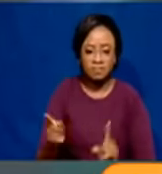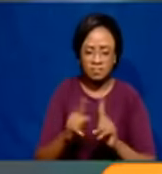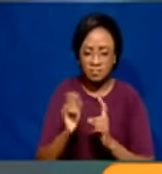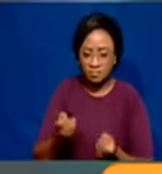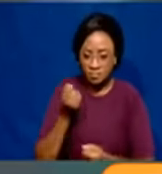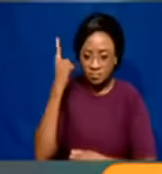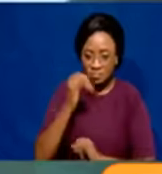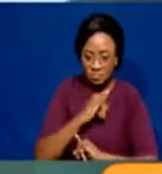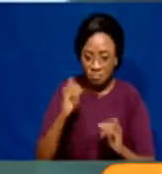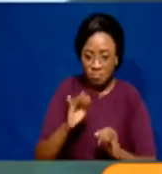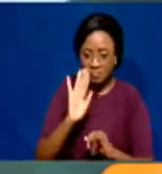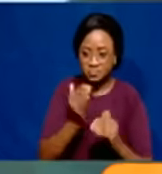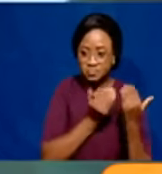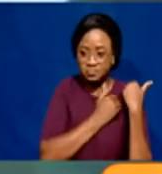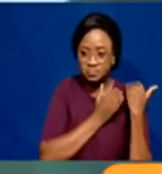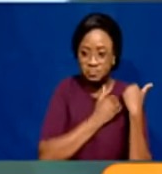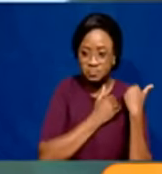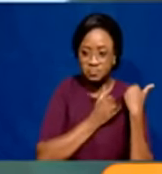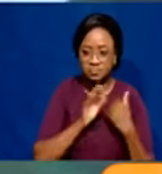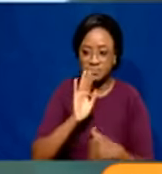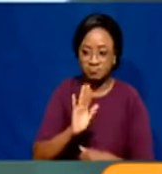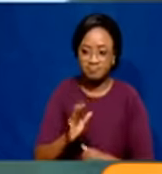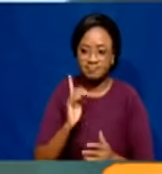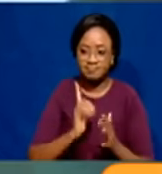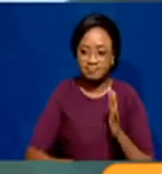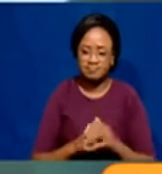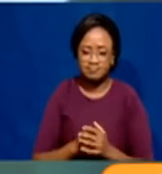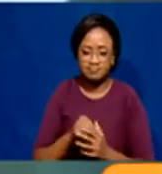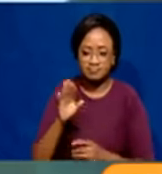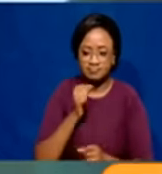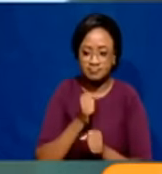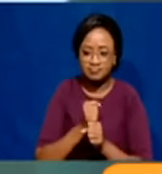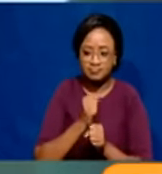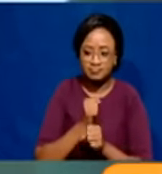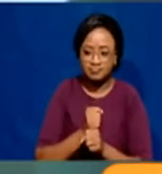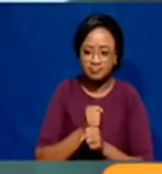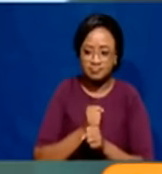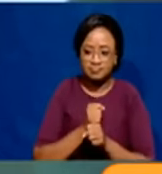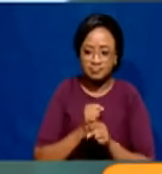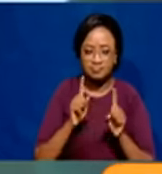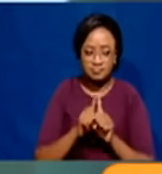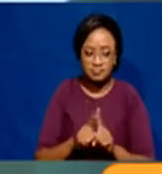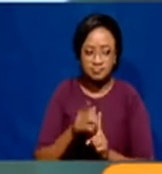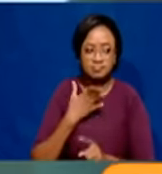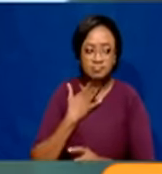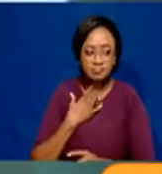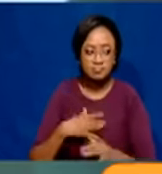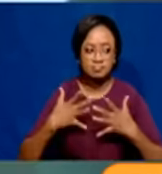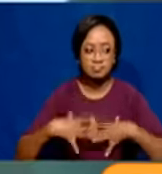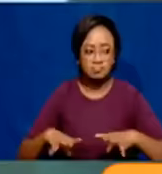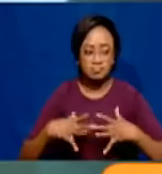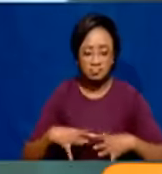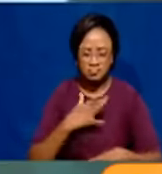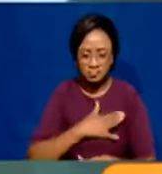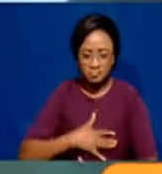role, the mandate and the responsibility of the office she holds, and she asks the citizens to hold her to